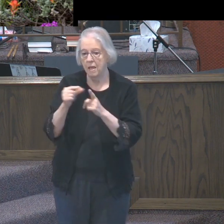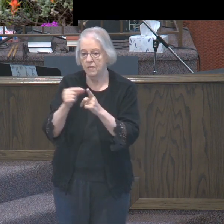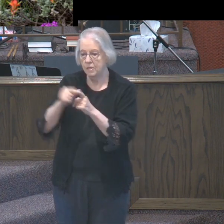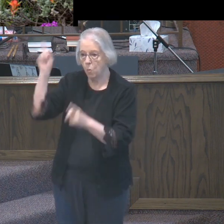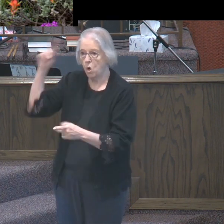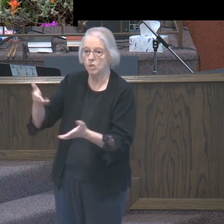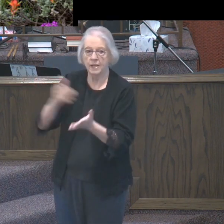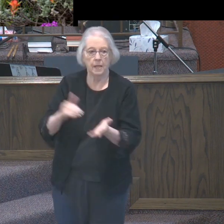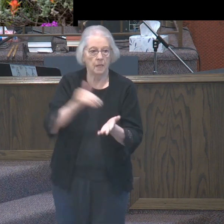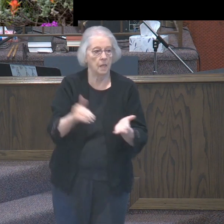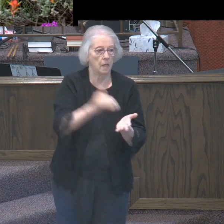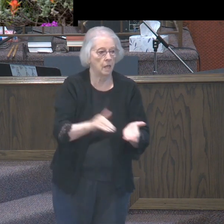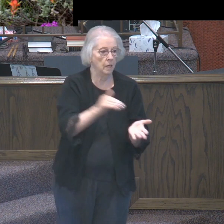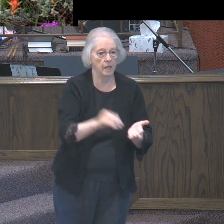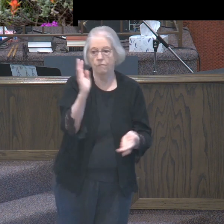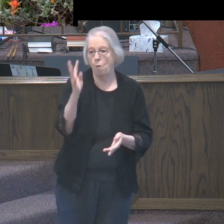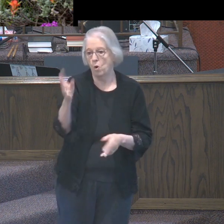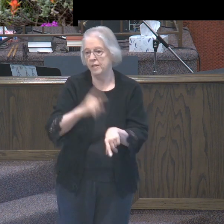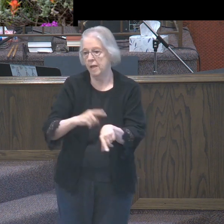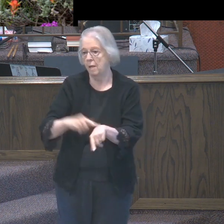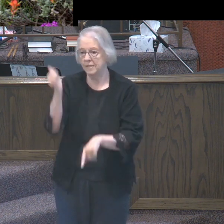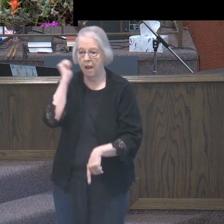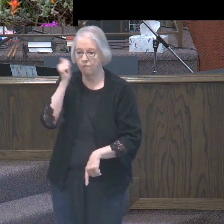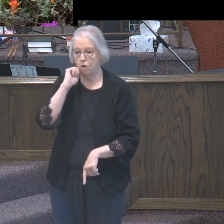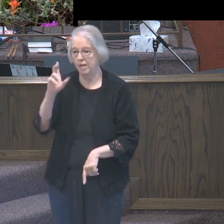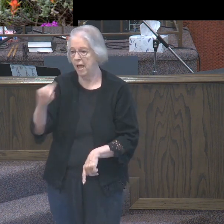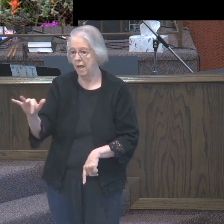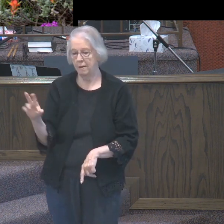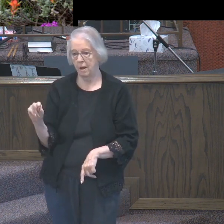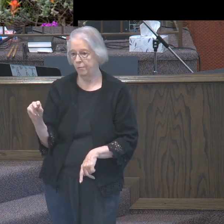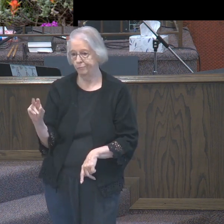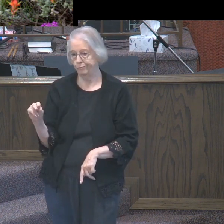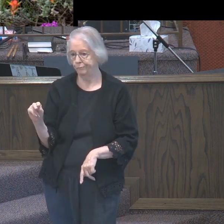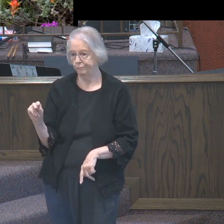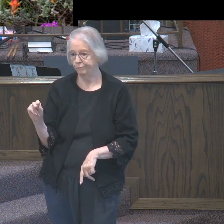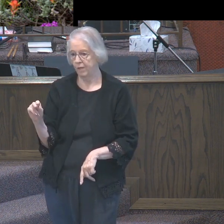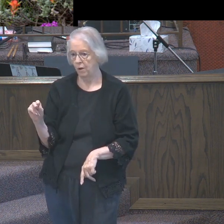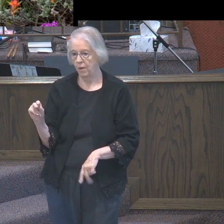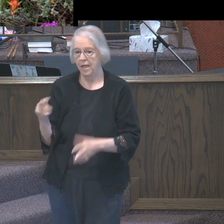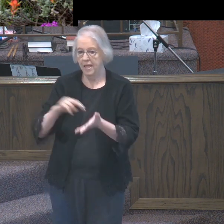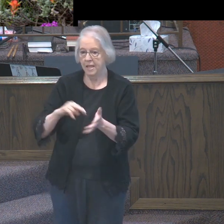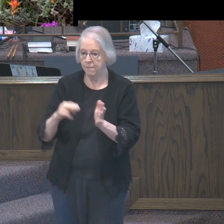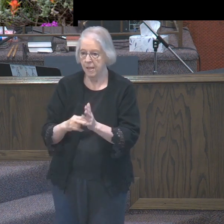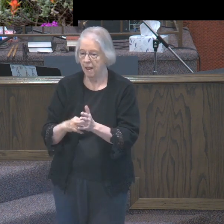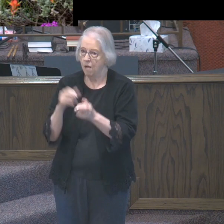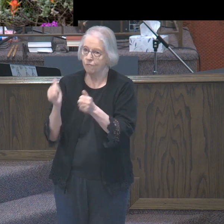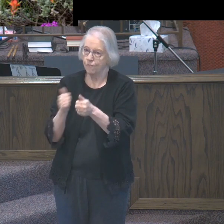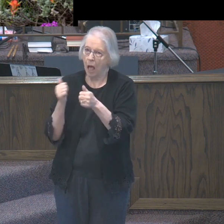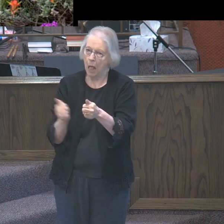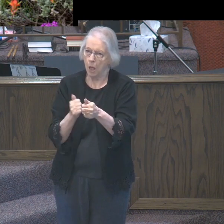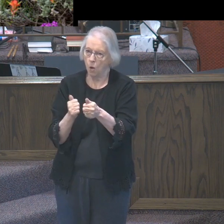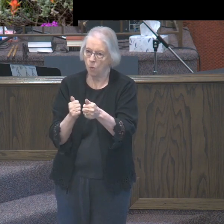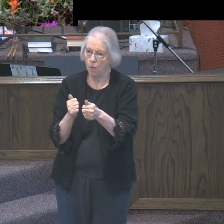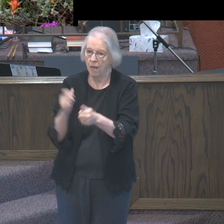good at the last piece, the supplication thing. God, give me, give me, give me. Right? We're really pretty good at that piece of it, but we forgot